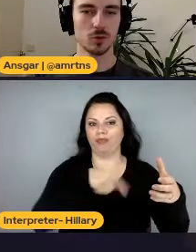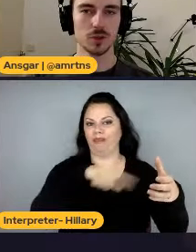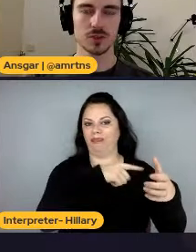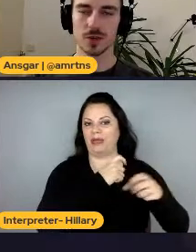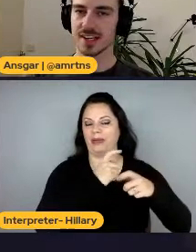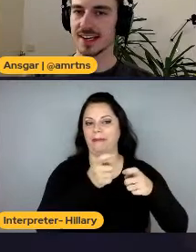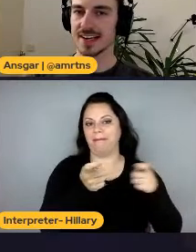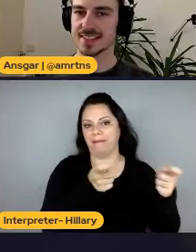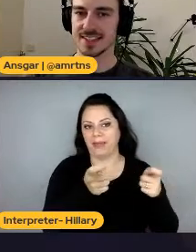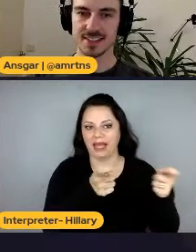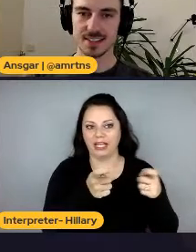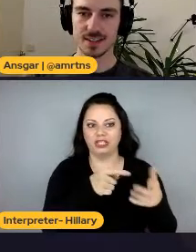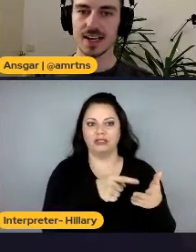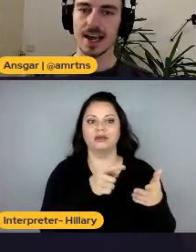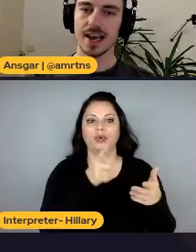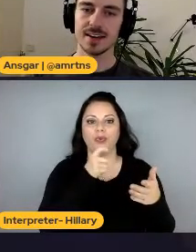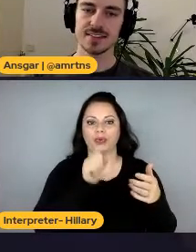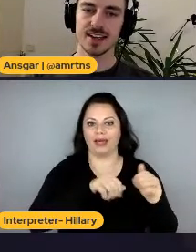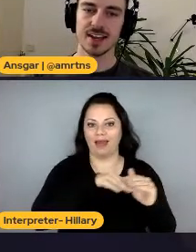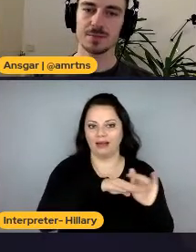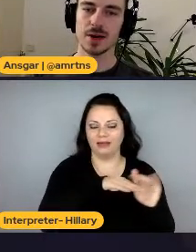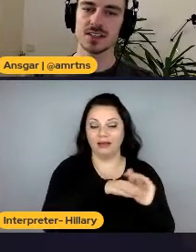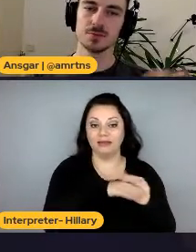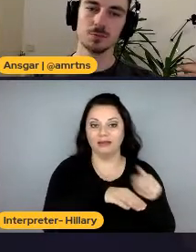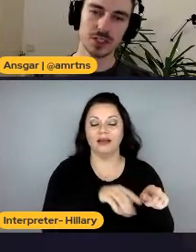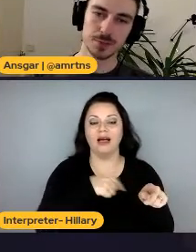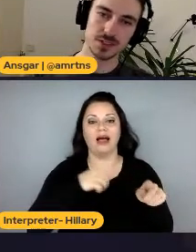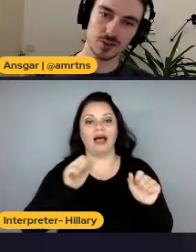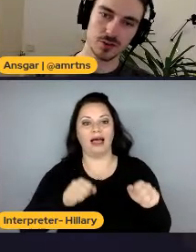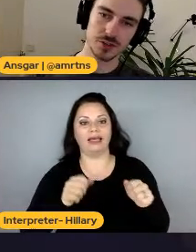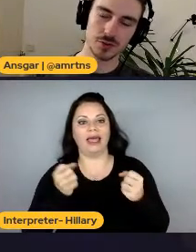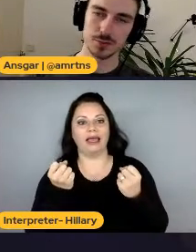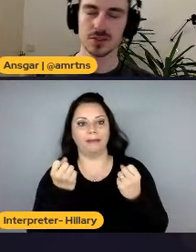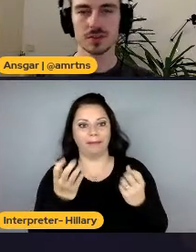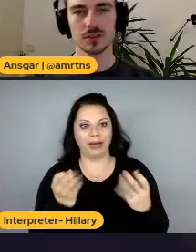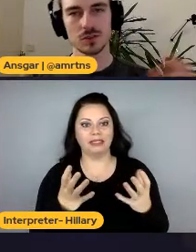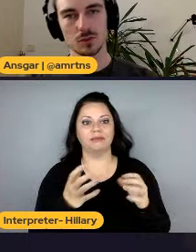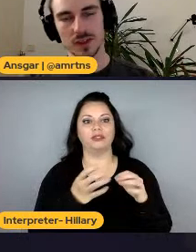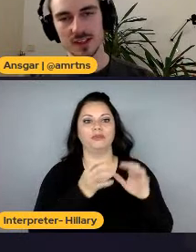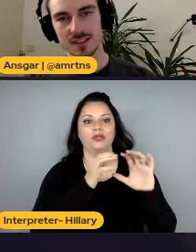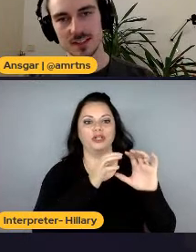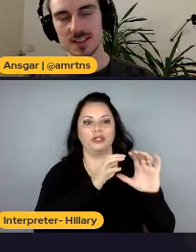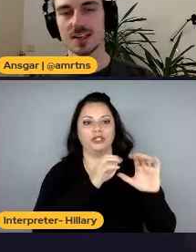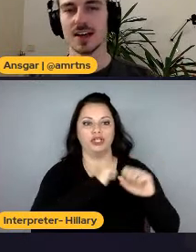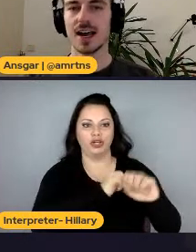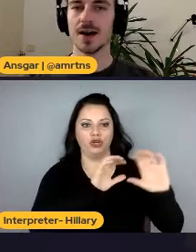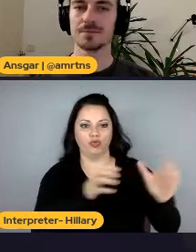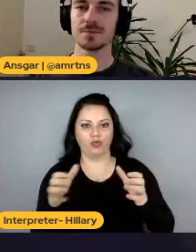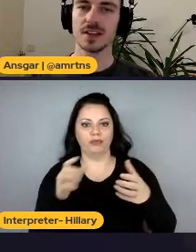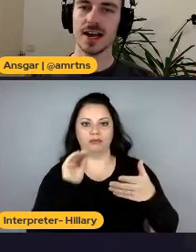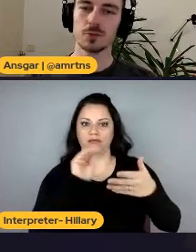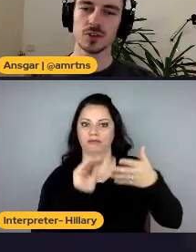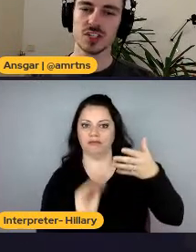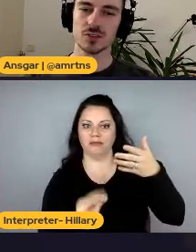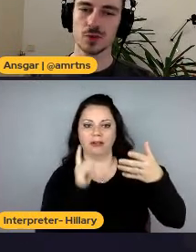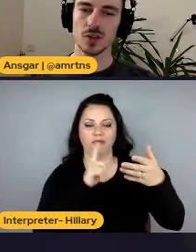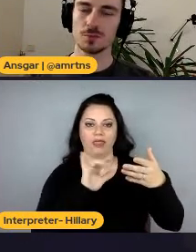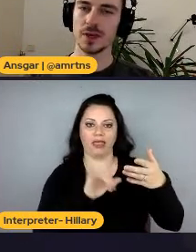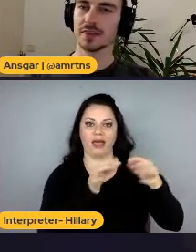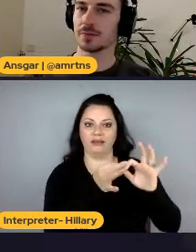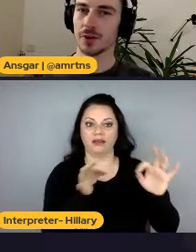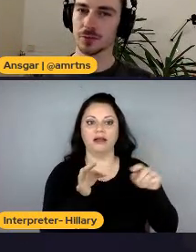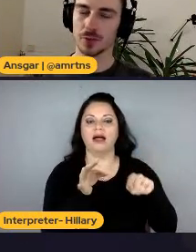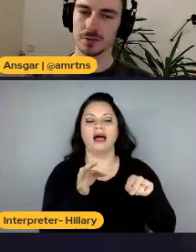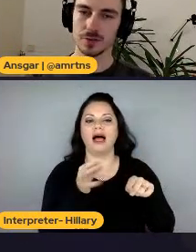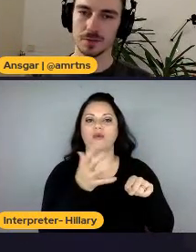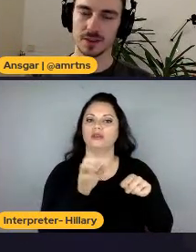the rules, what can access it. And as I can pass multiple security groups to the instance, I wouldn't just want to